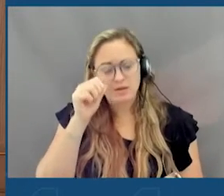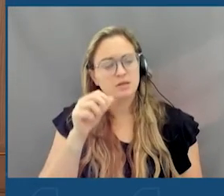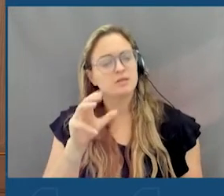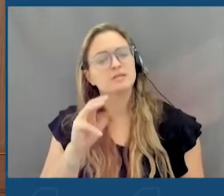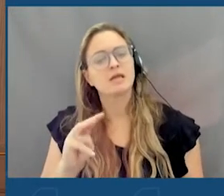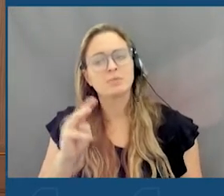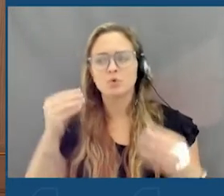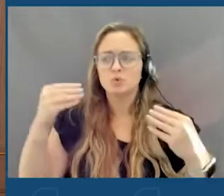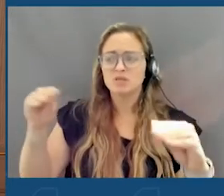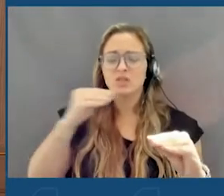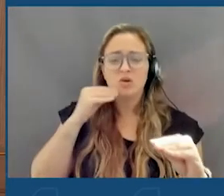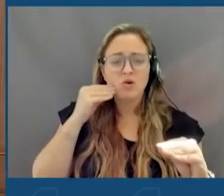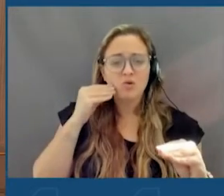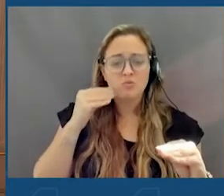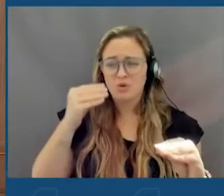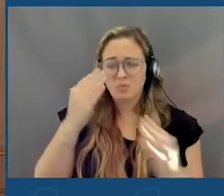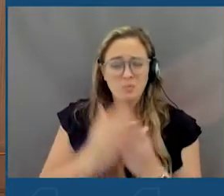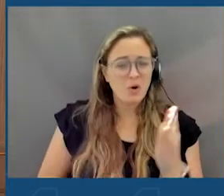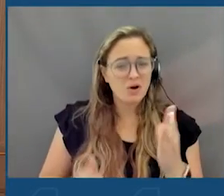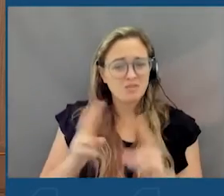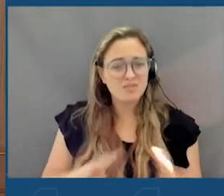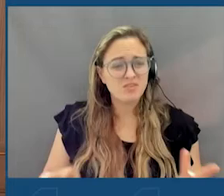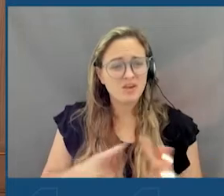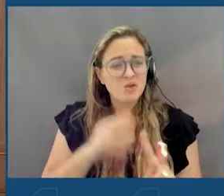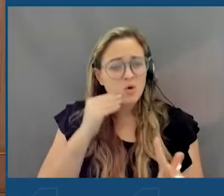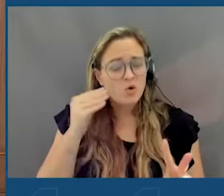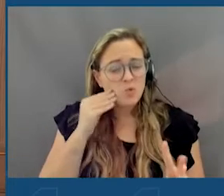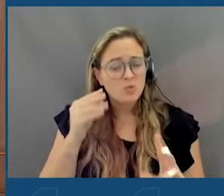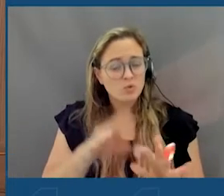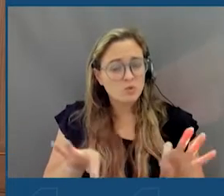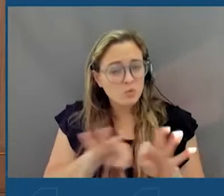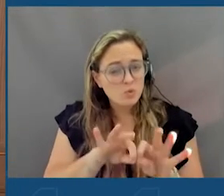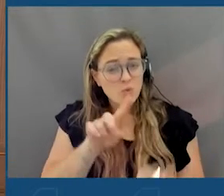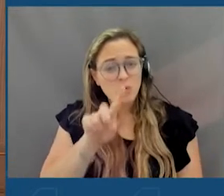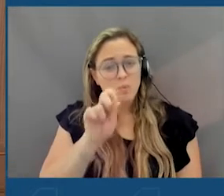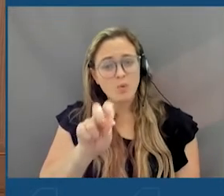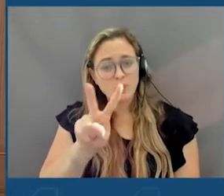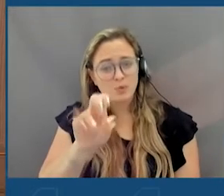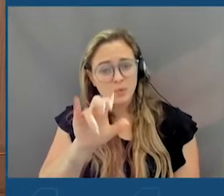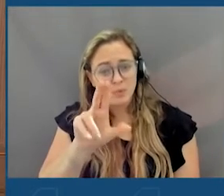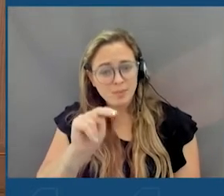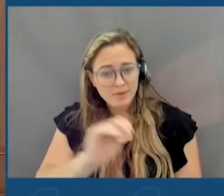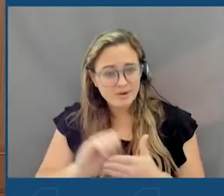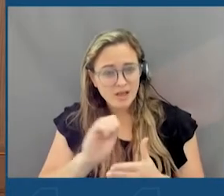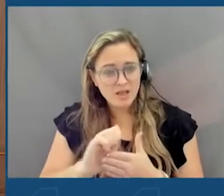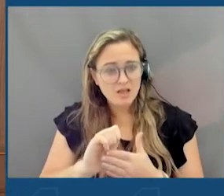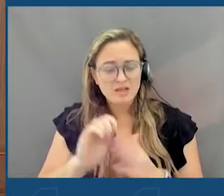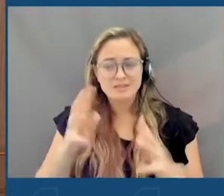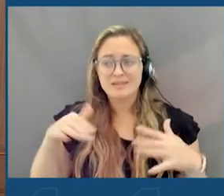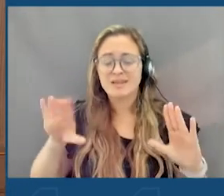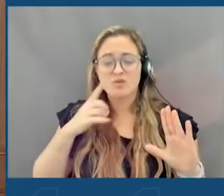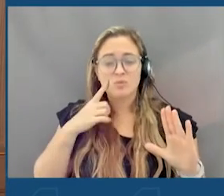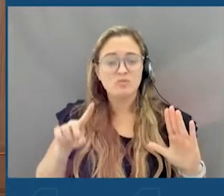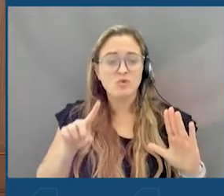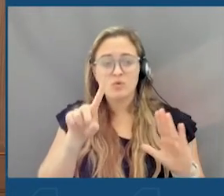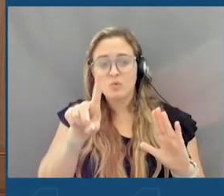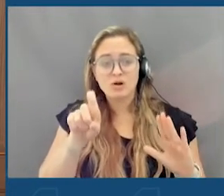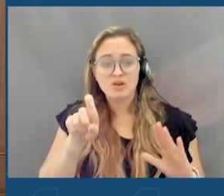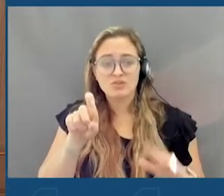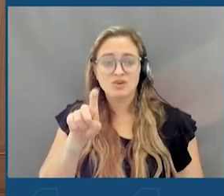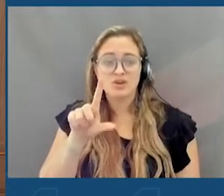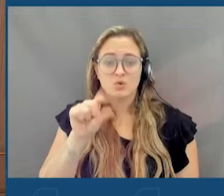home for a fraction of its value. That home was worth $1.2 million. And she gave it up for $120,000.